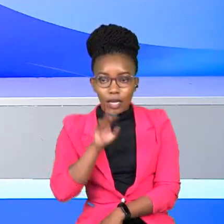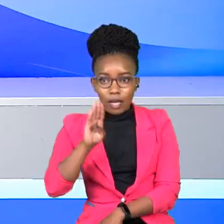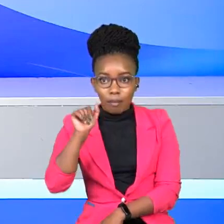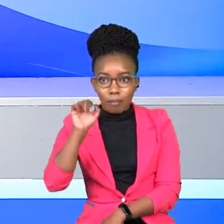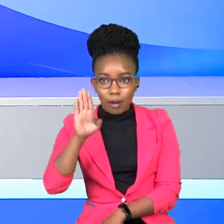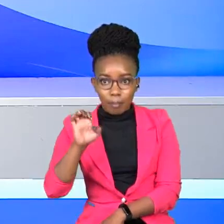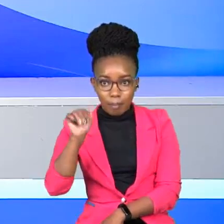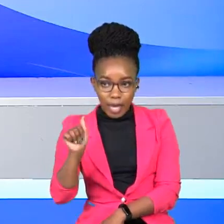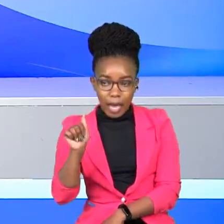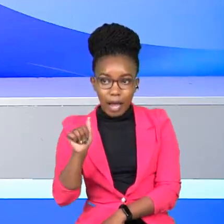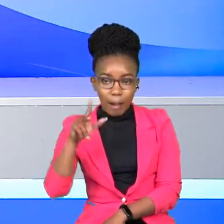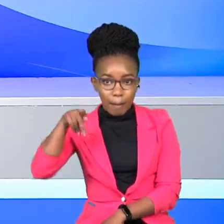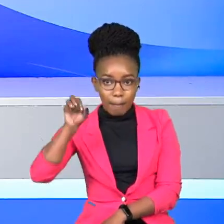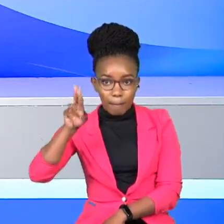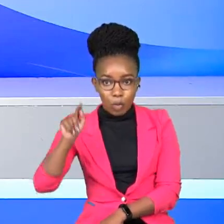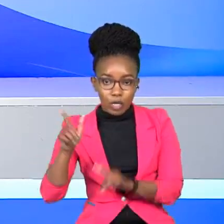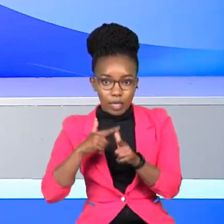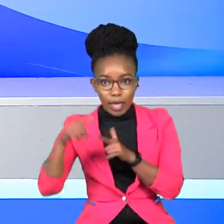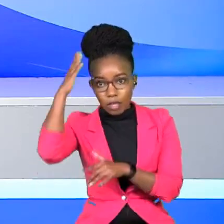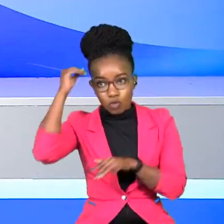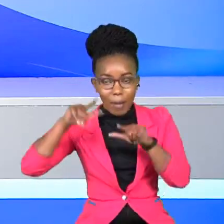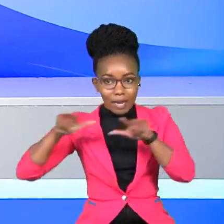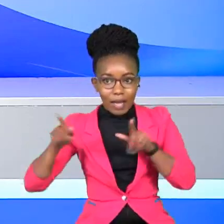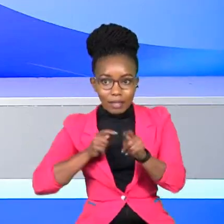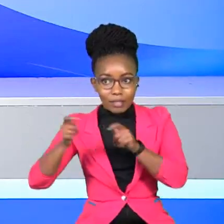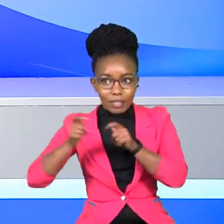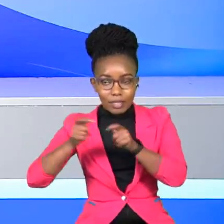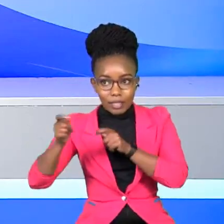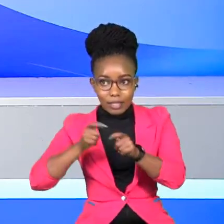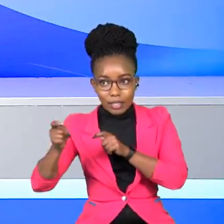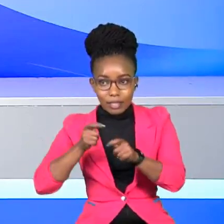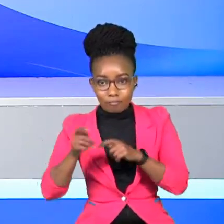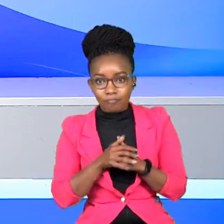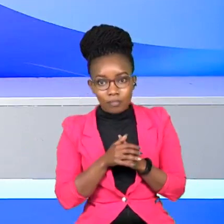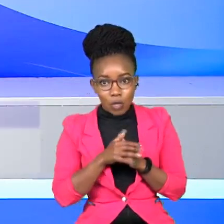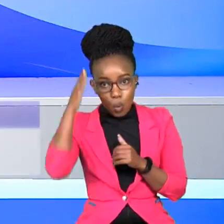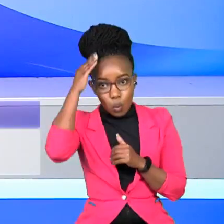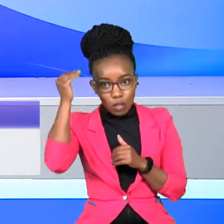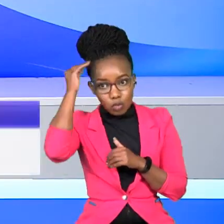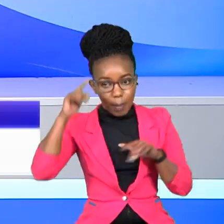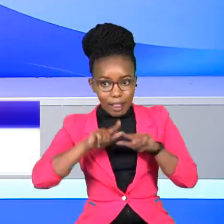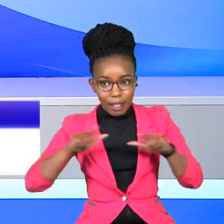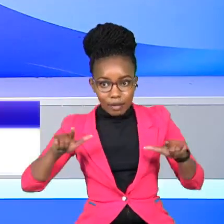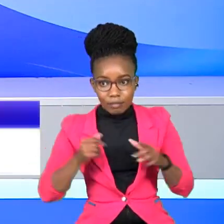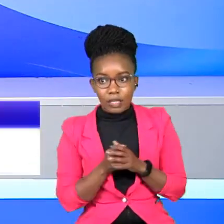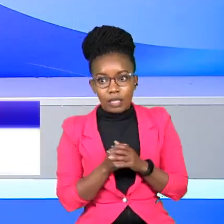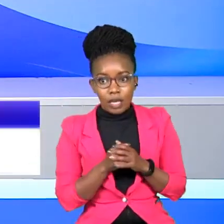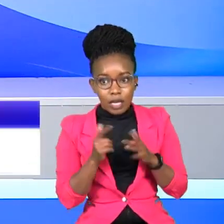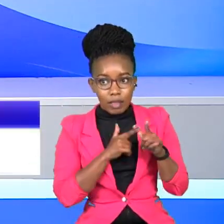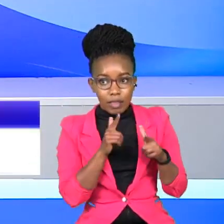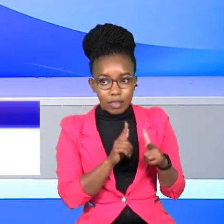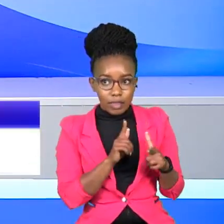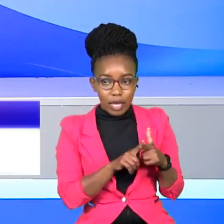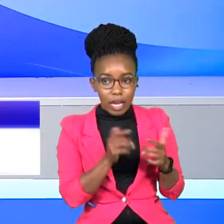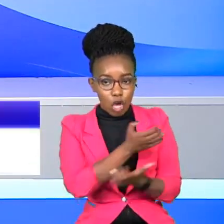Port, Somaliland will act as the gateway to trade with our brother Gulf state. This will in turn build SL